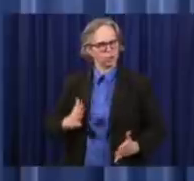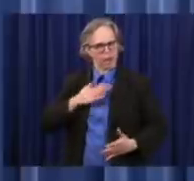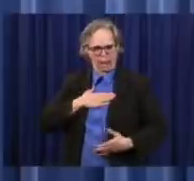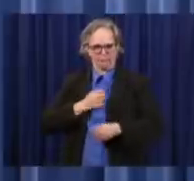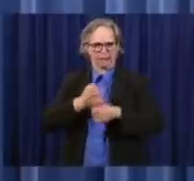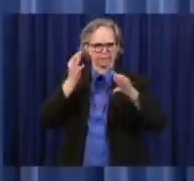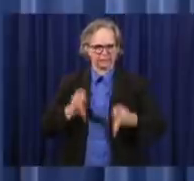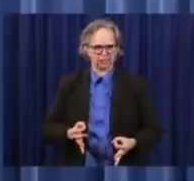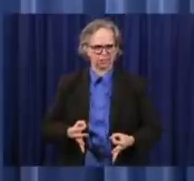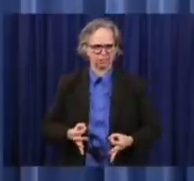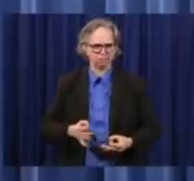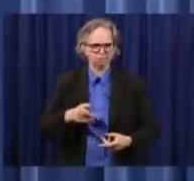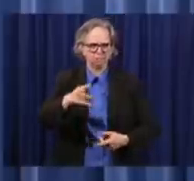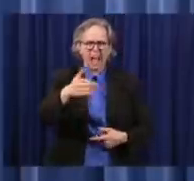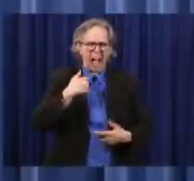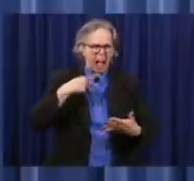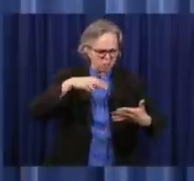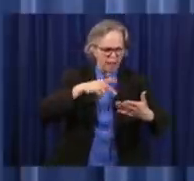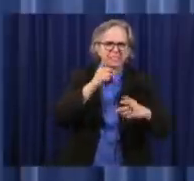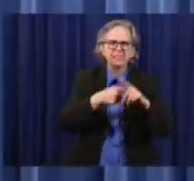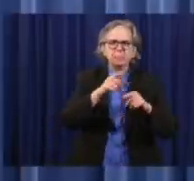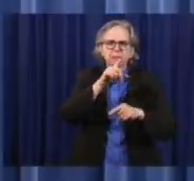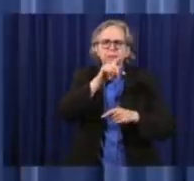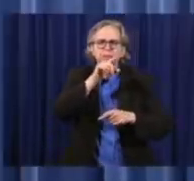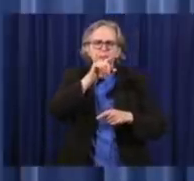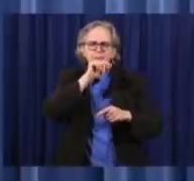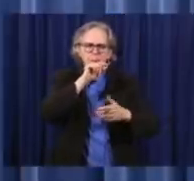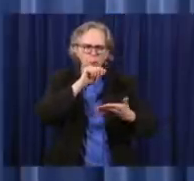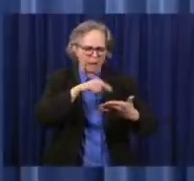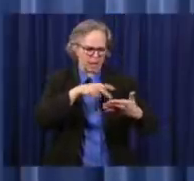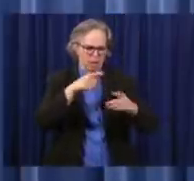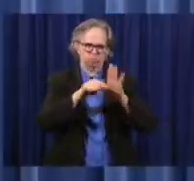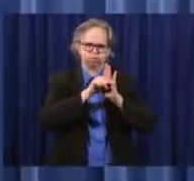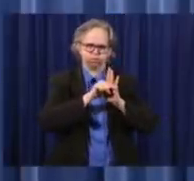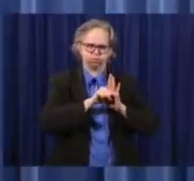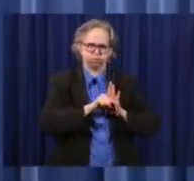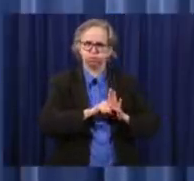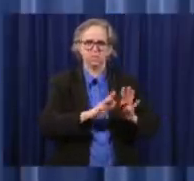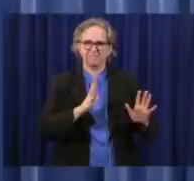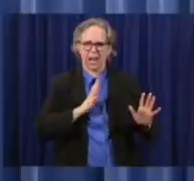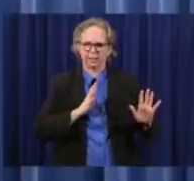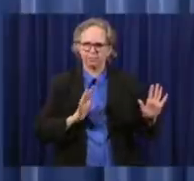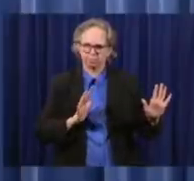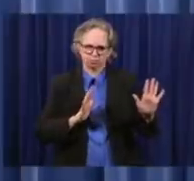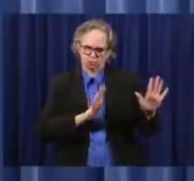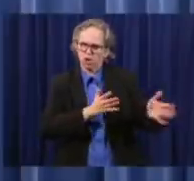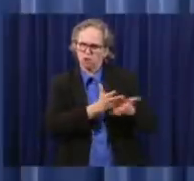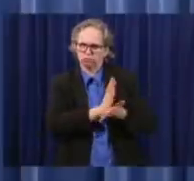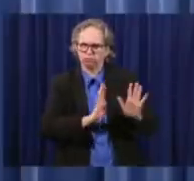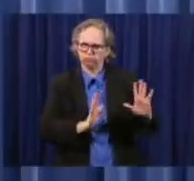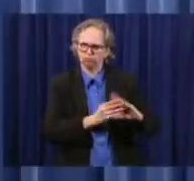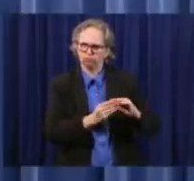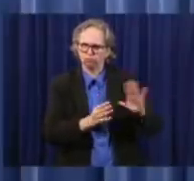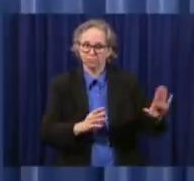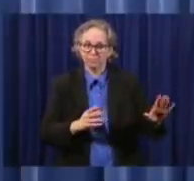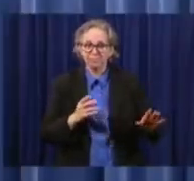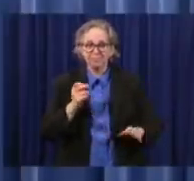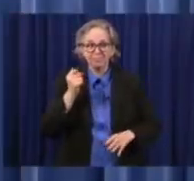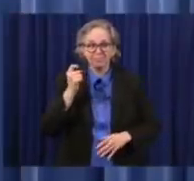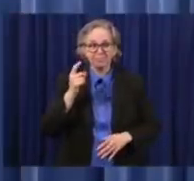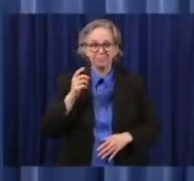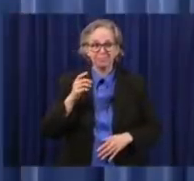tweets, I see some of the things that people write, and that's fine. You know, in a democracy, in